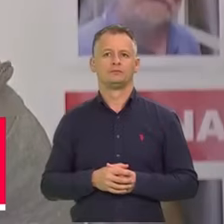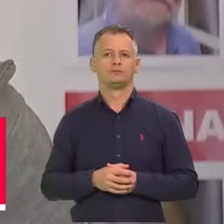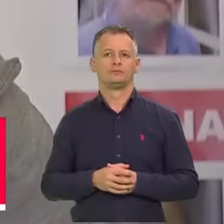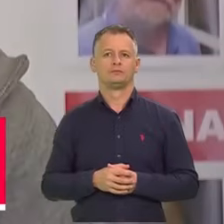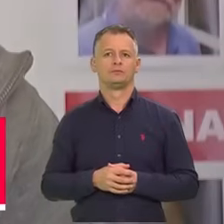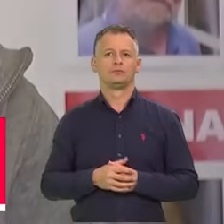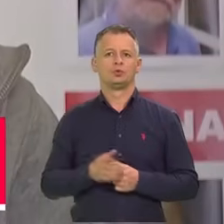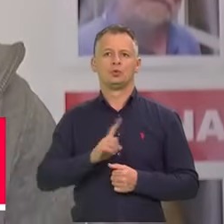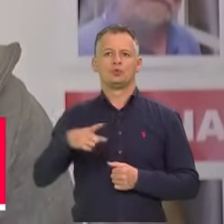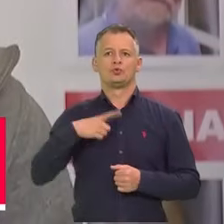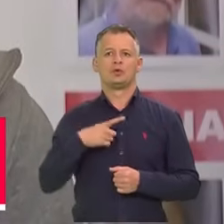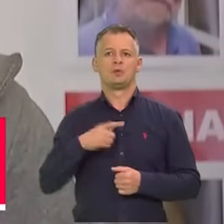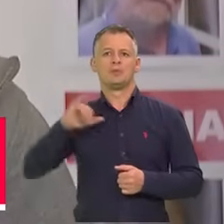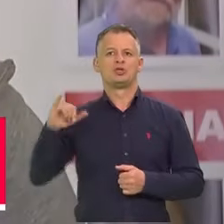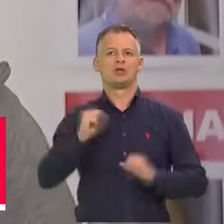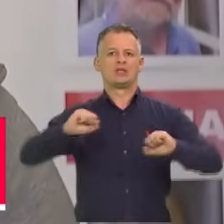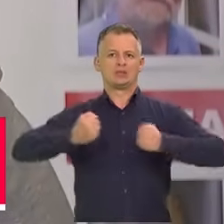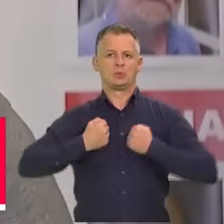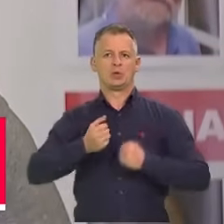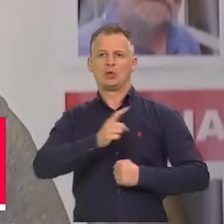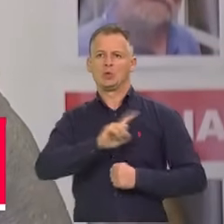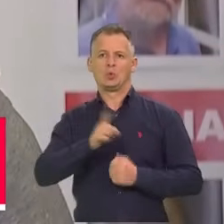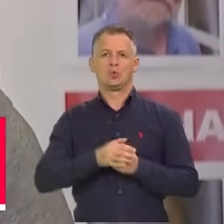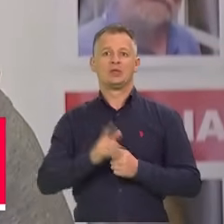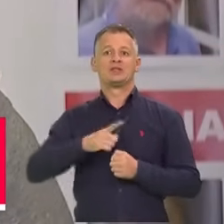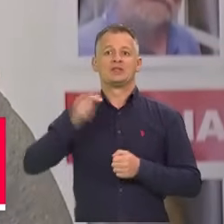Naomi. We don't want to see bloodshed on either side.